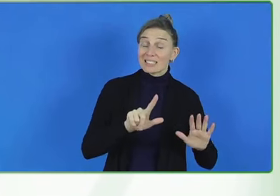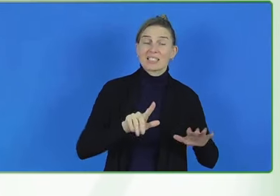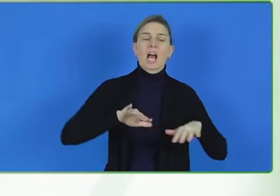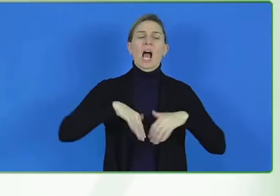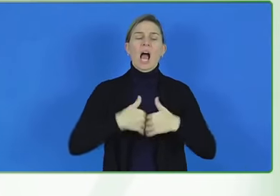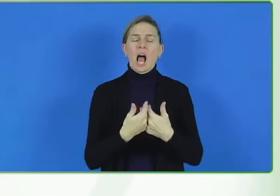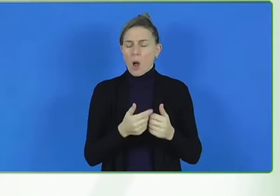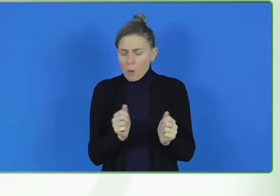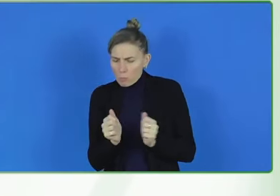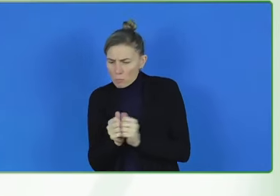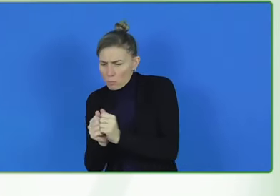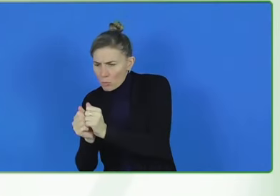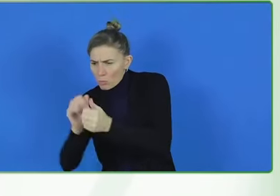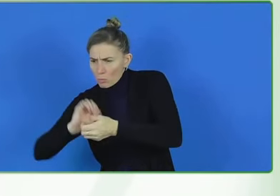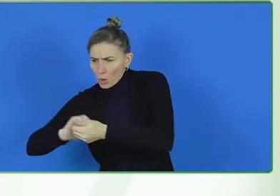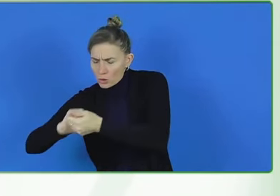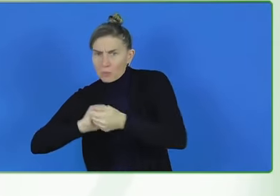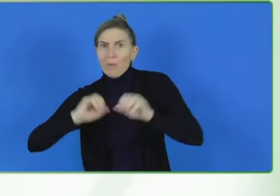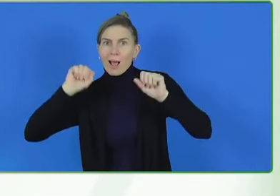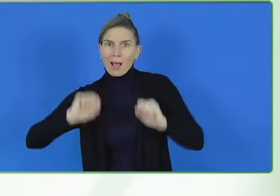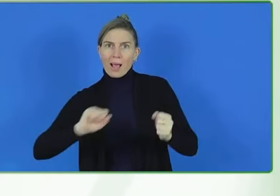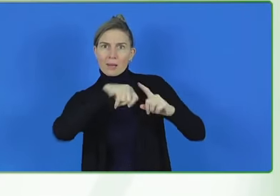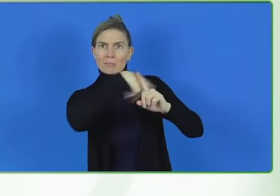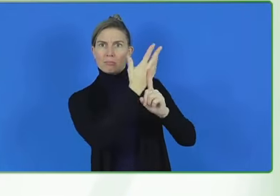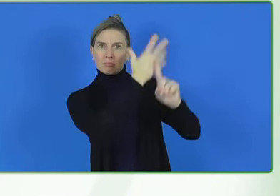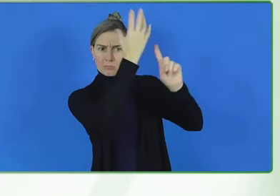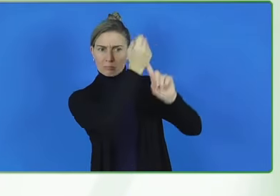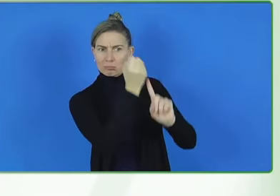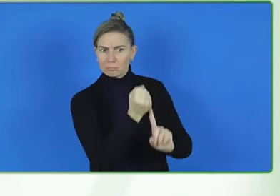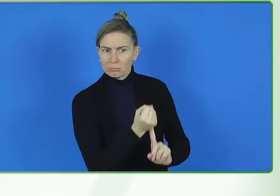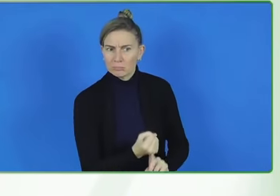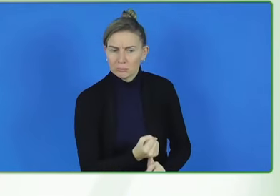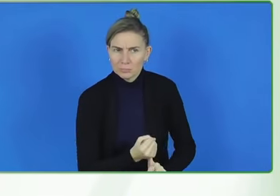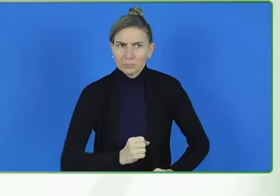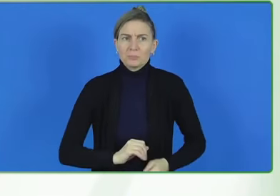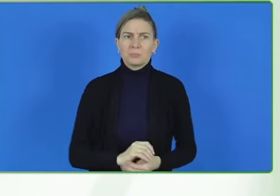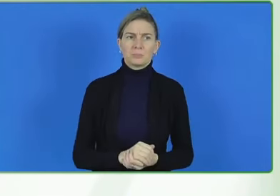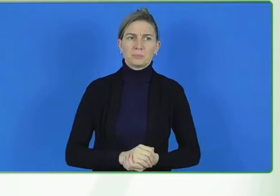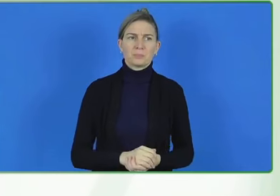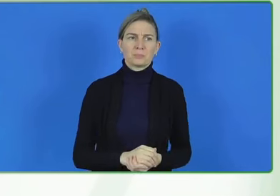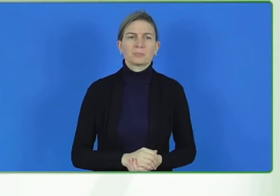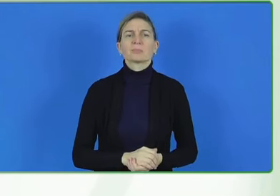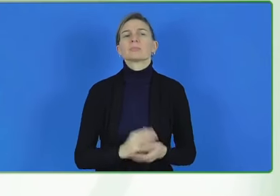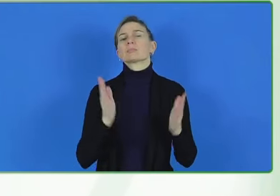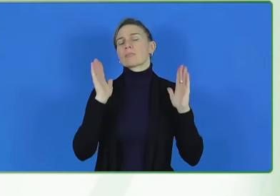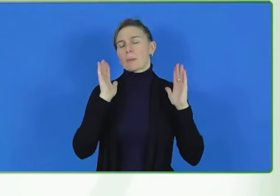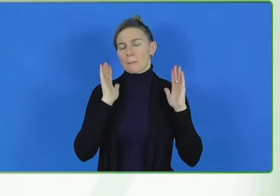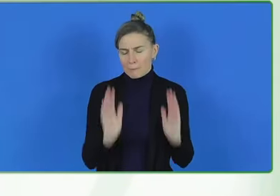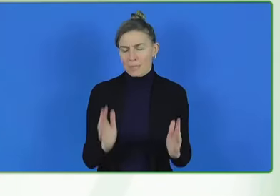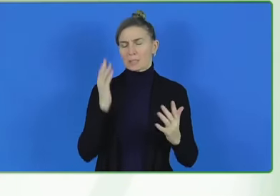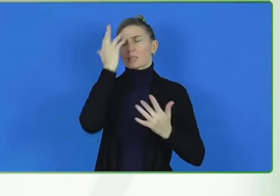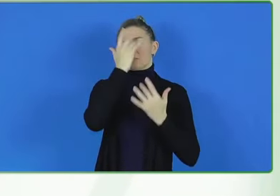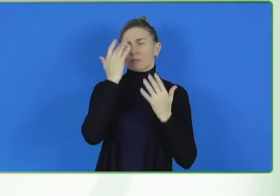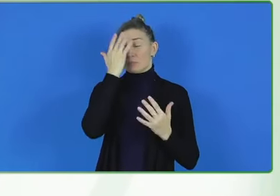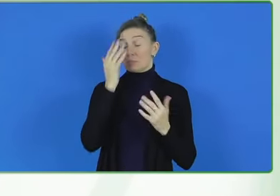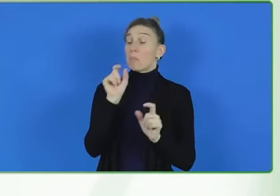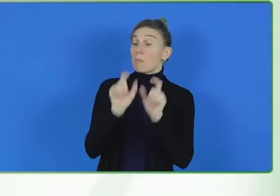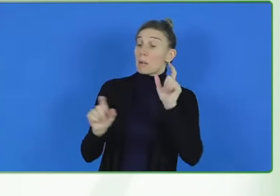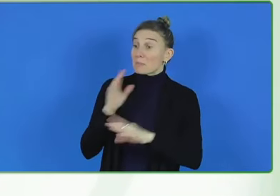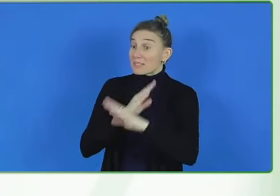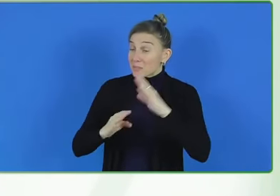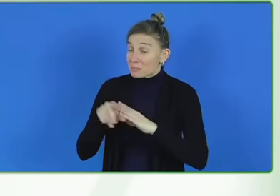These policies should be inclusive and take into account the diverse needs of persons with disabilities and different kinds